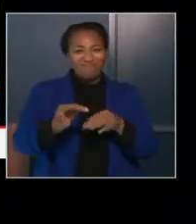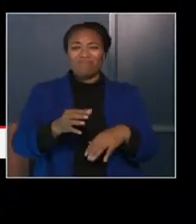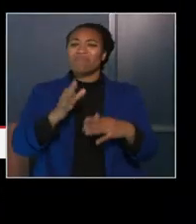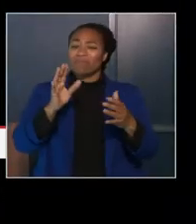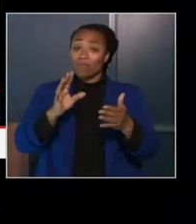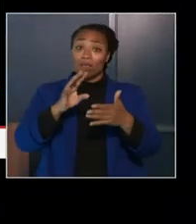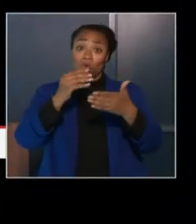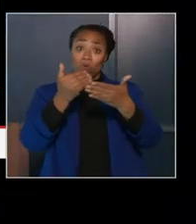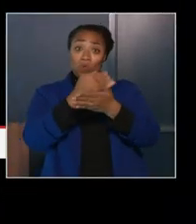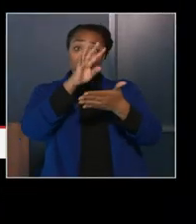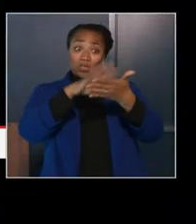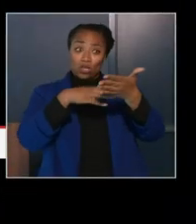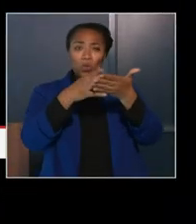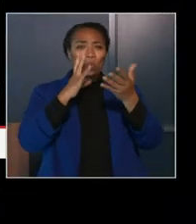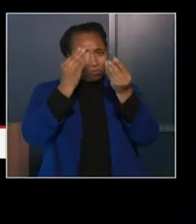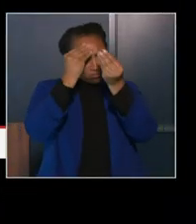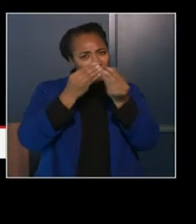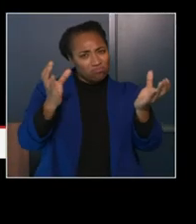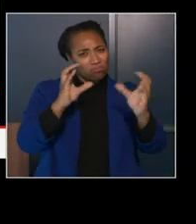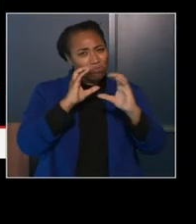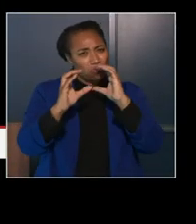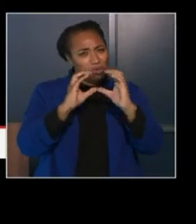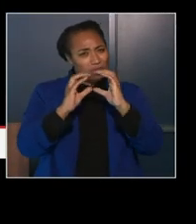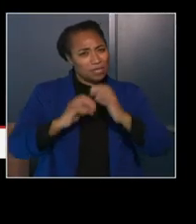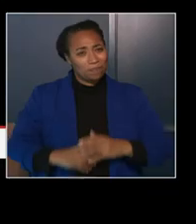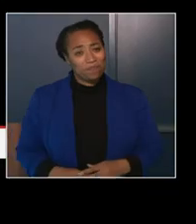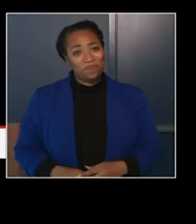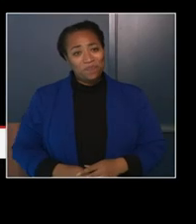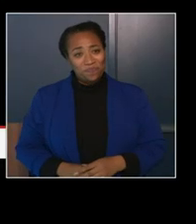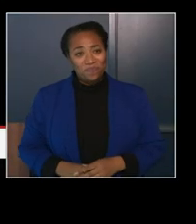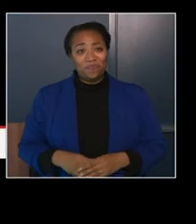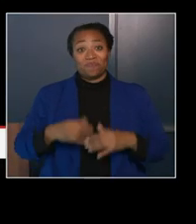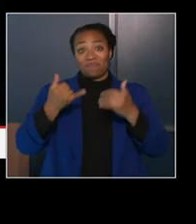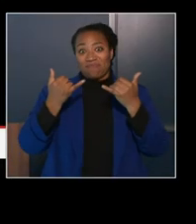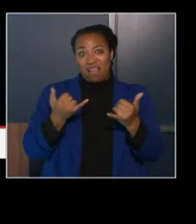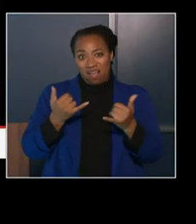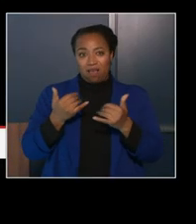Clint Osborne, the Director of DCH-SEMA.